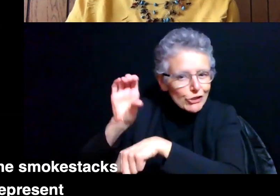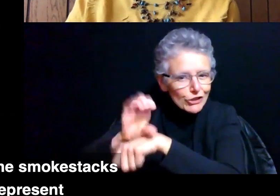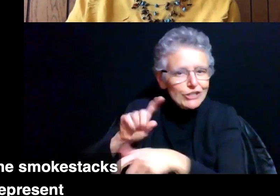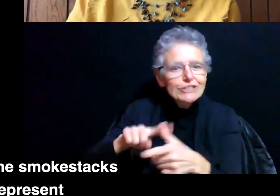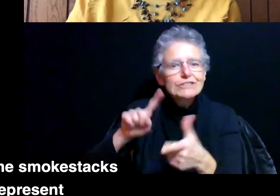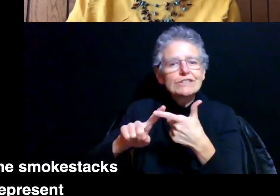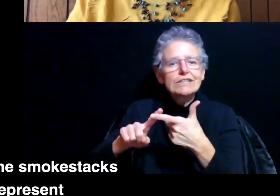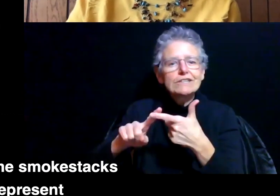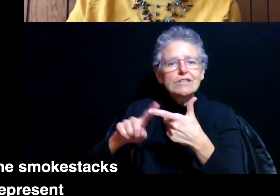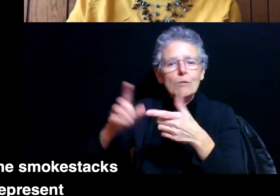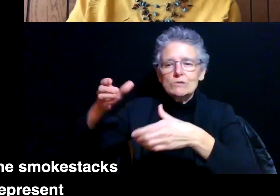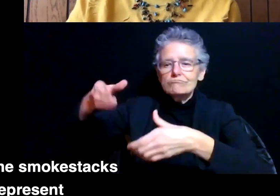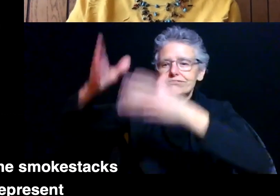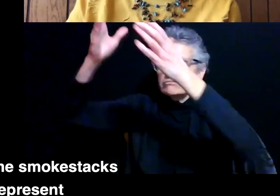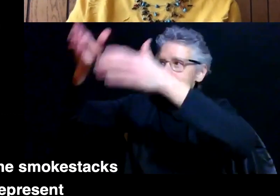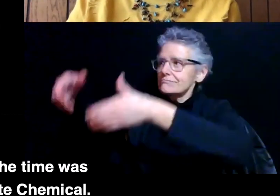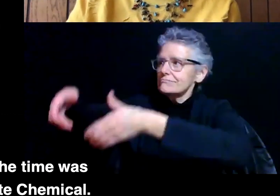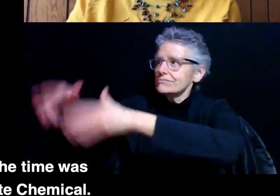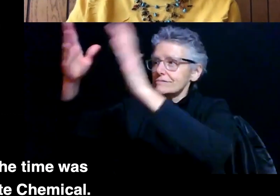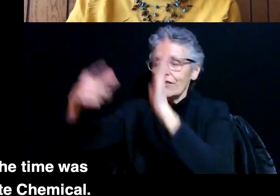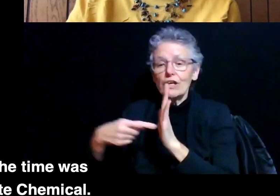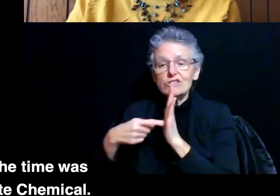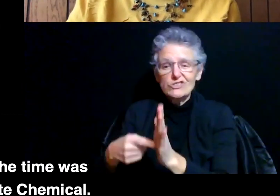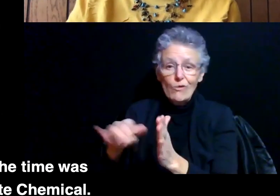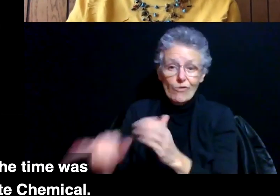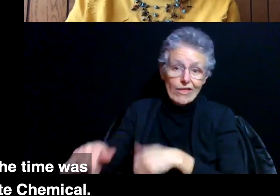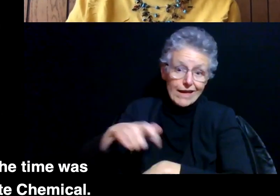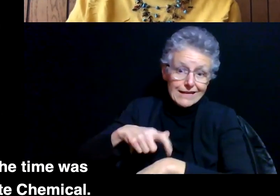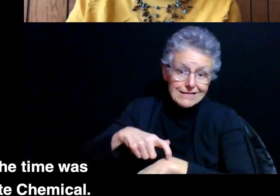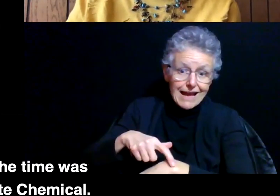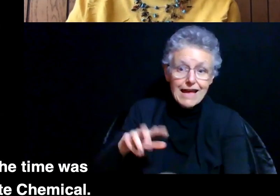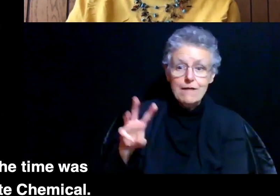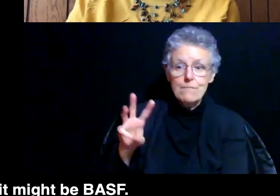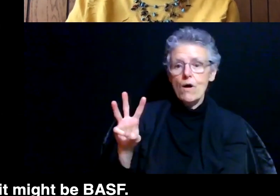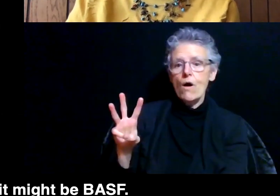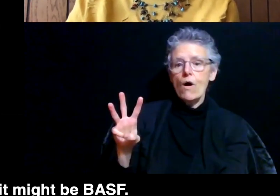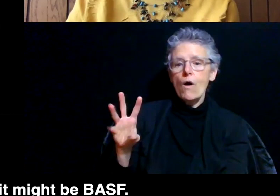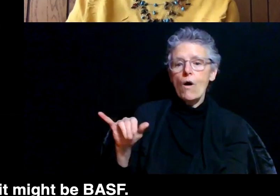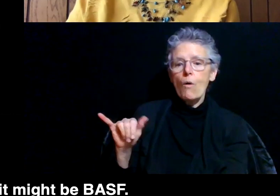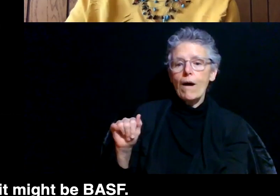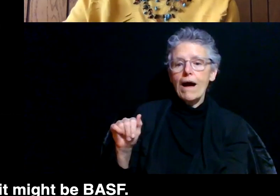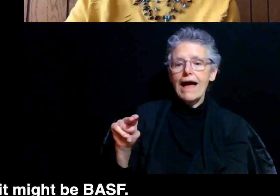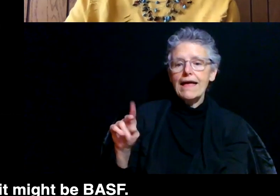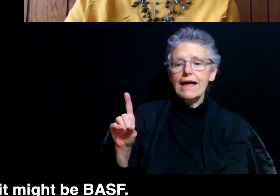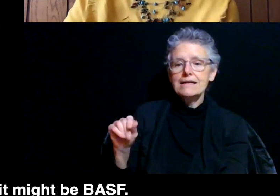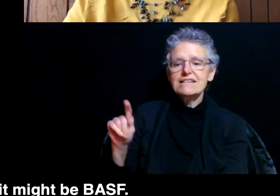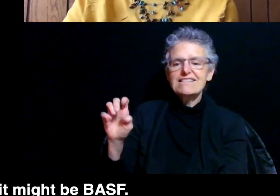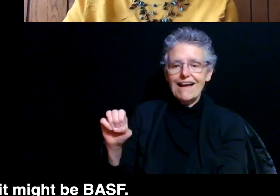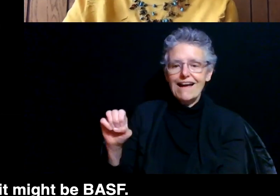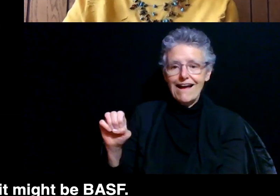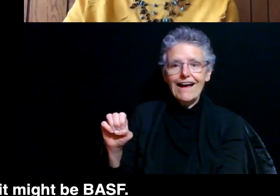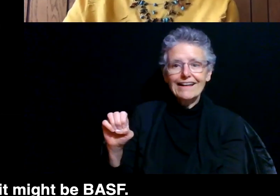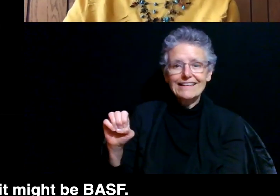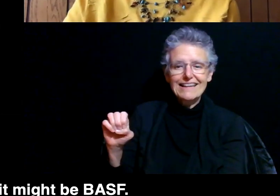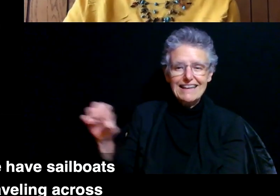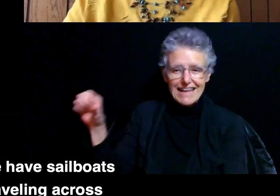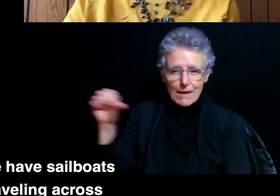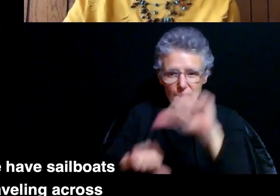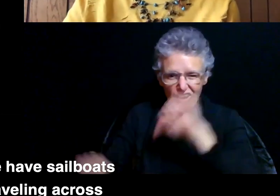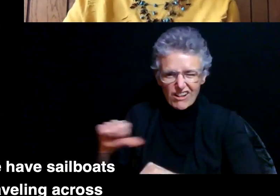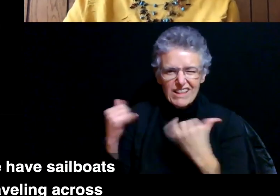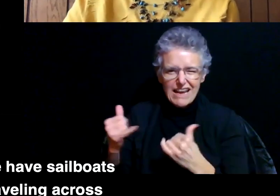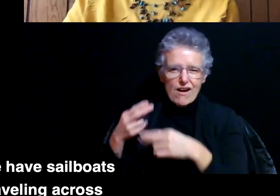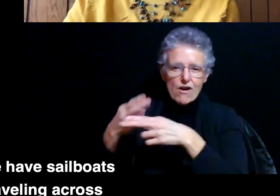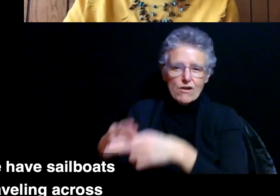some smokestacks that represent what at the time was Wyandotte Chemical. Now I believe it might be BASF. And